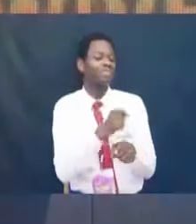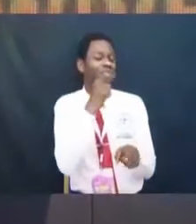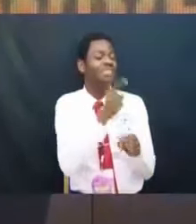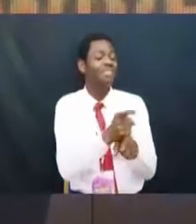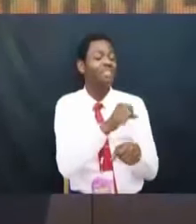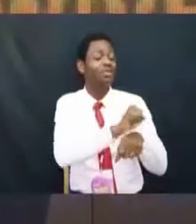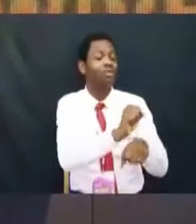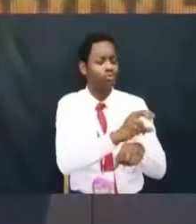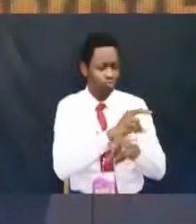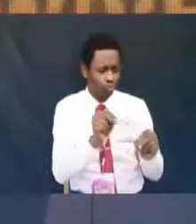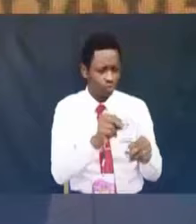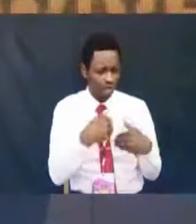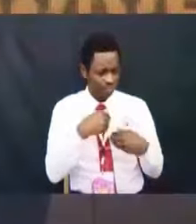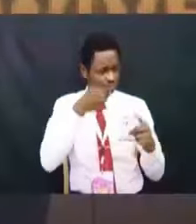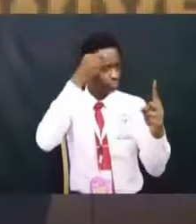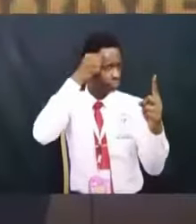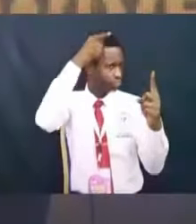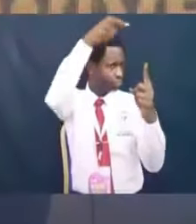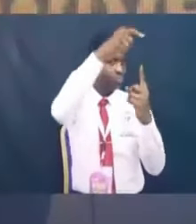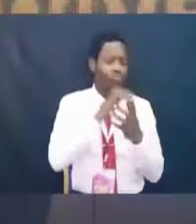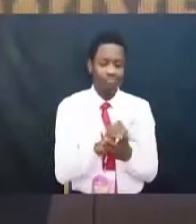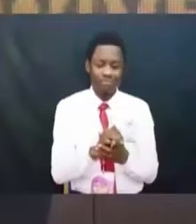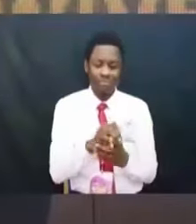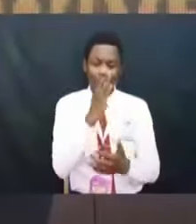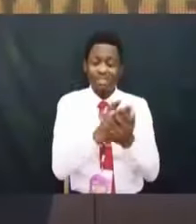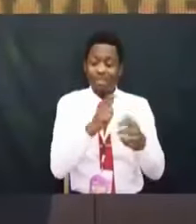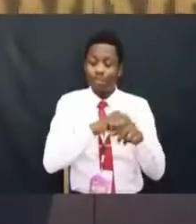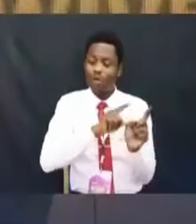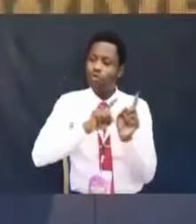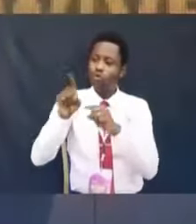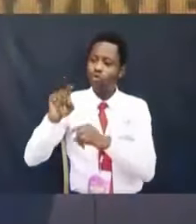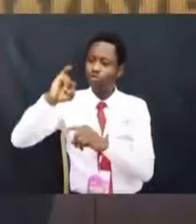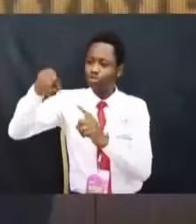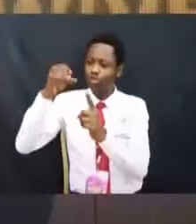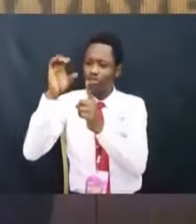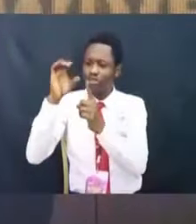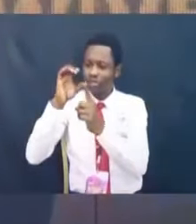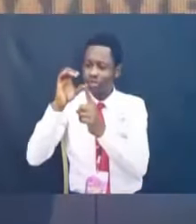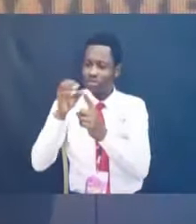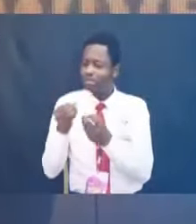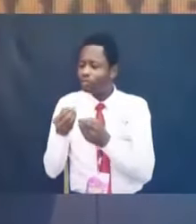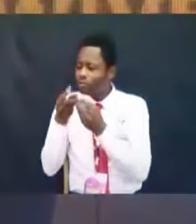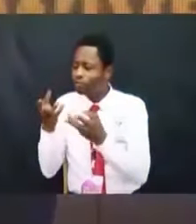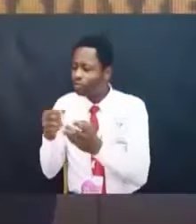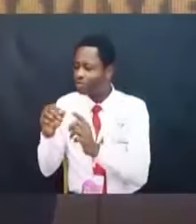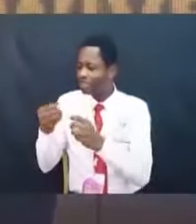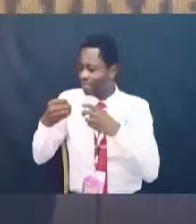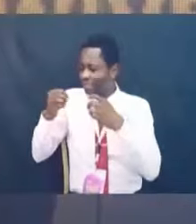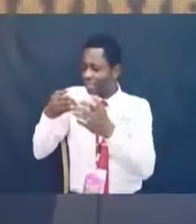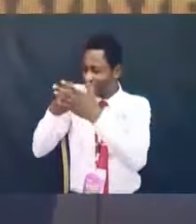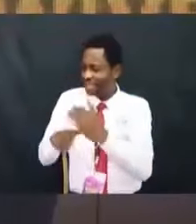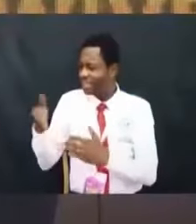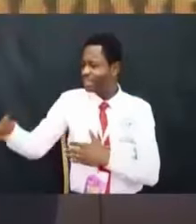to let the elders there or the leaders of the church vet his message. And he